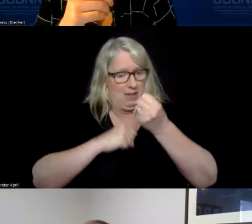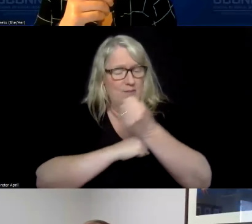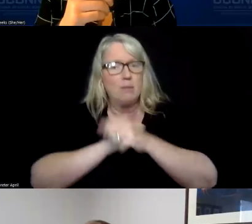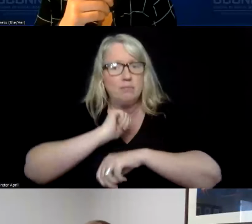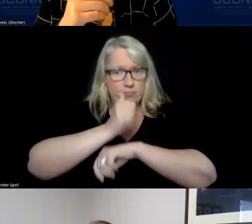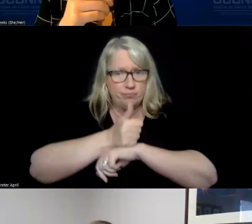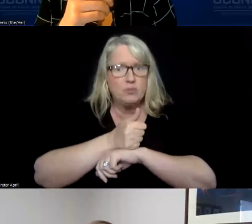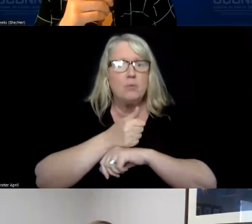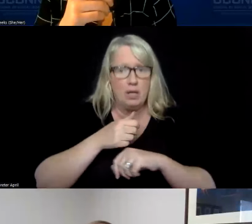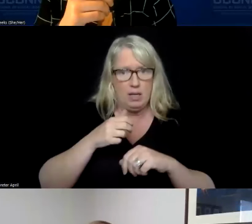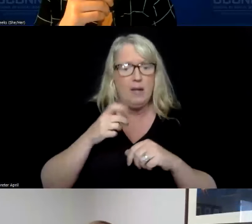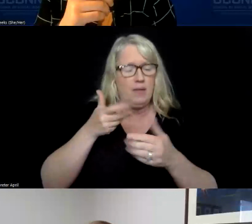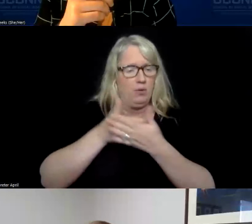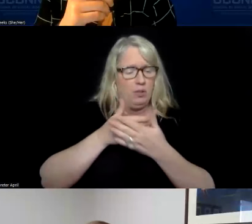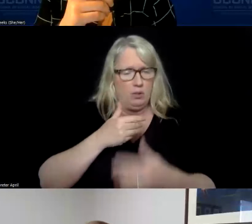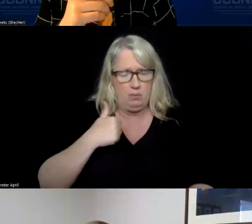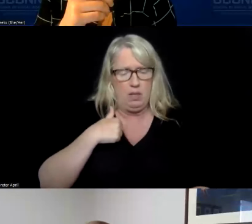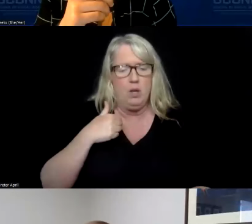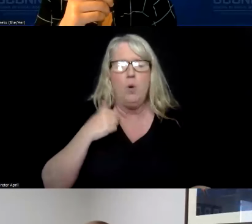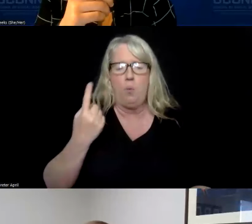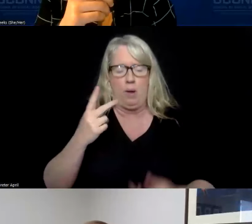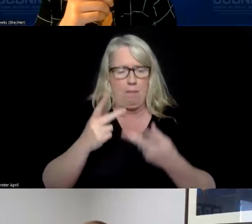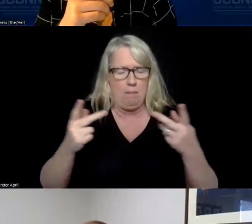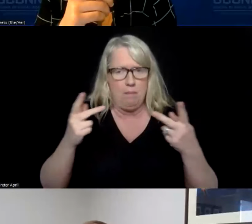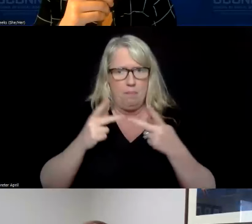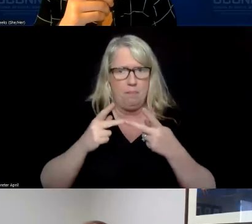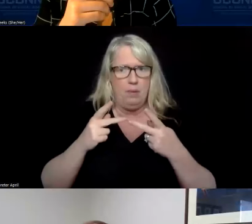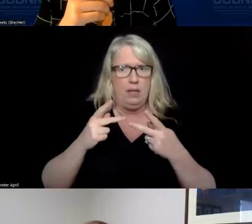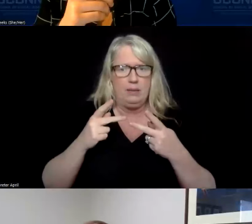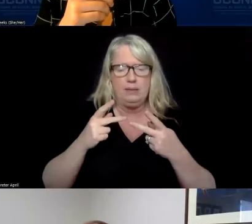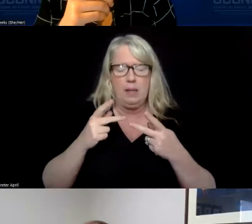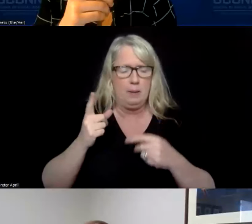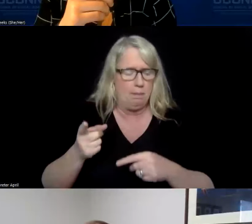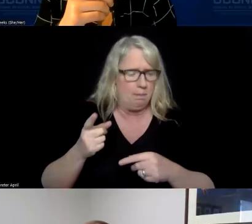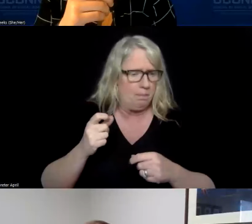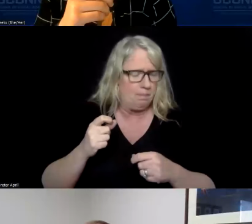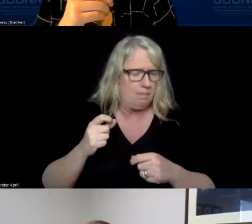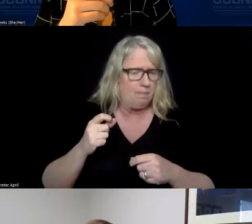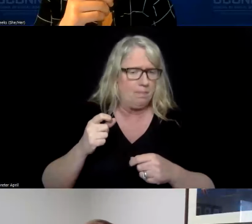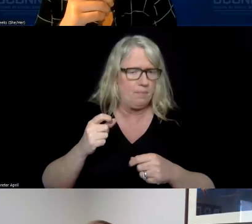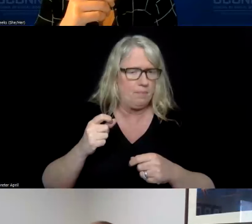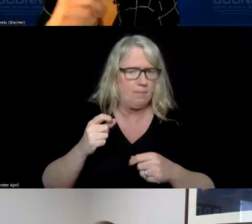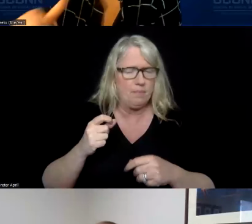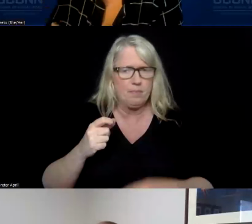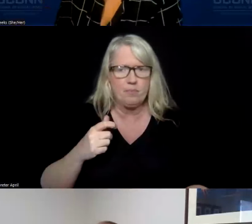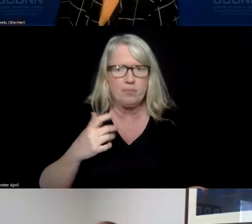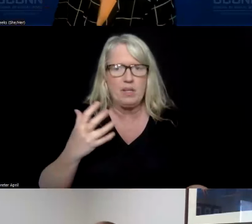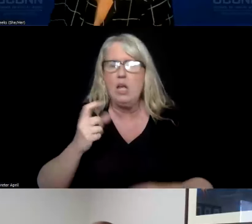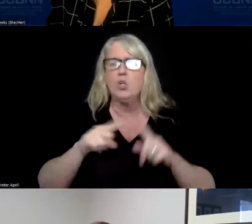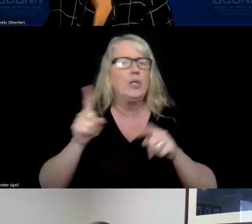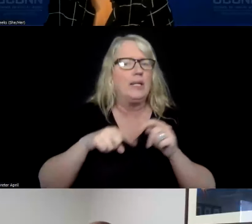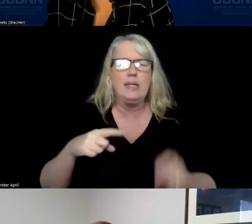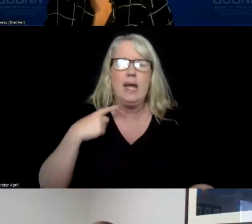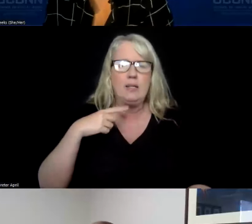locally. There was one place to get any kind of hormone replacement therapy. There were